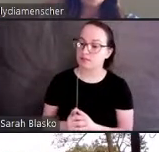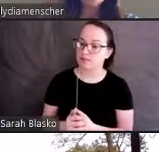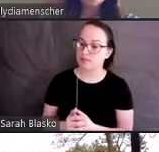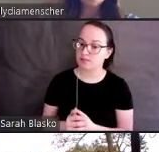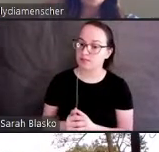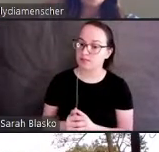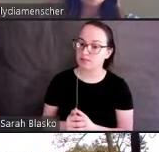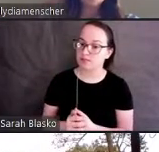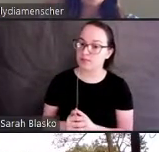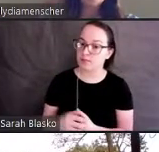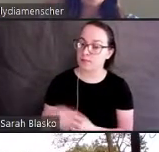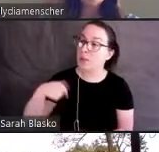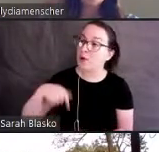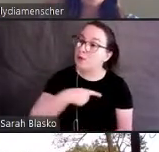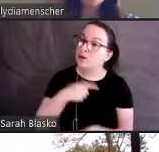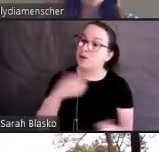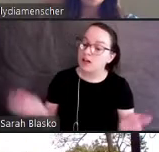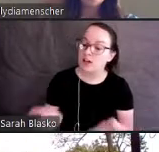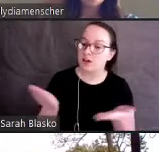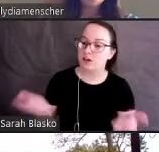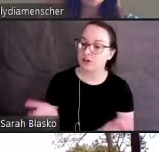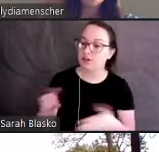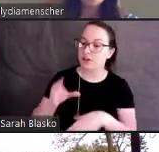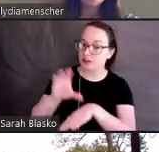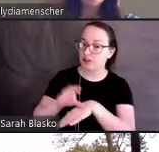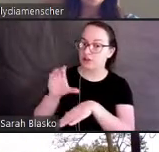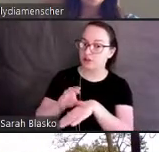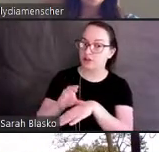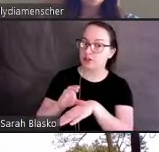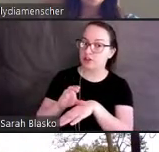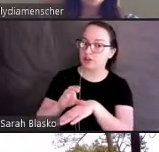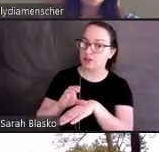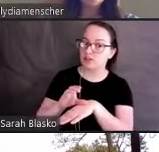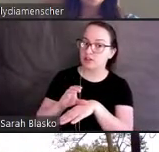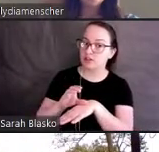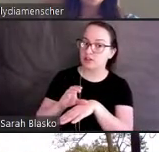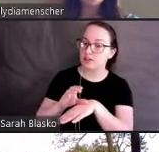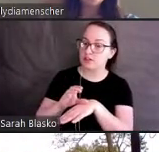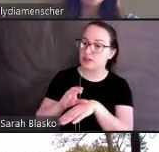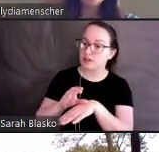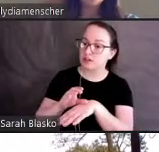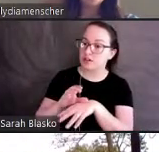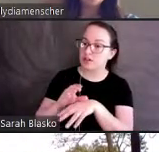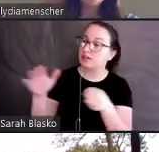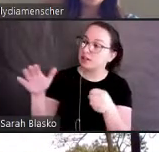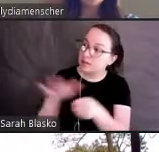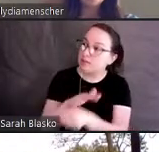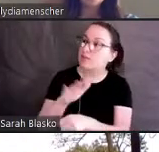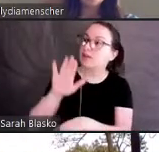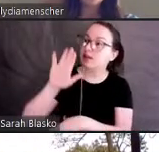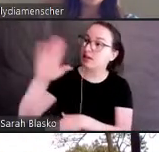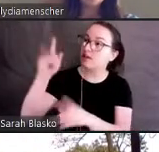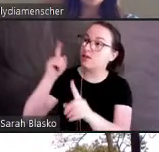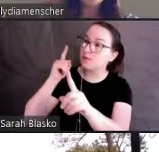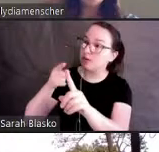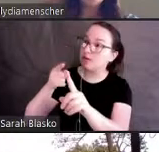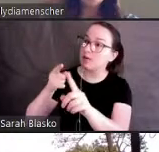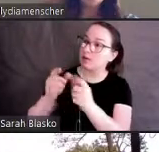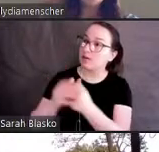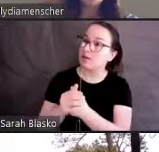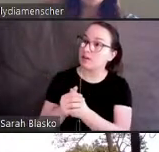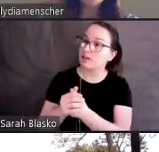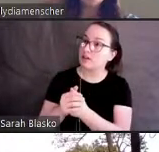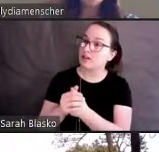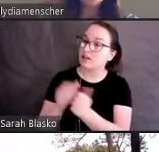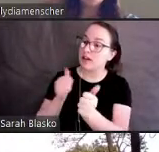contribution to your ultimate goal of seeing disciples made in every part of the